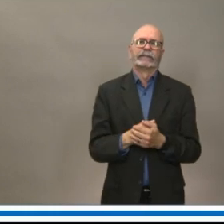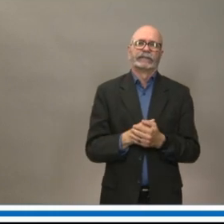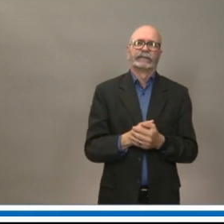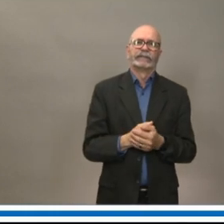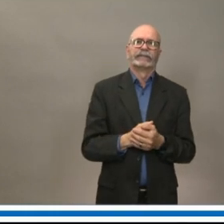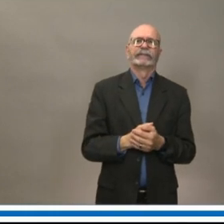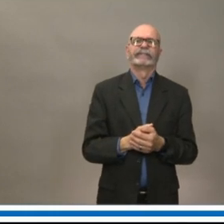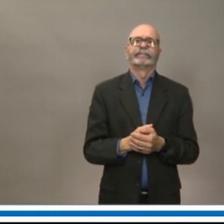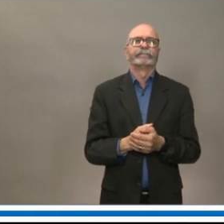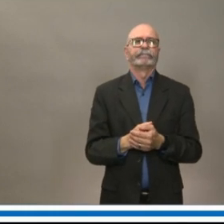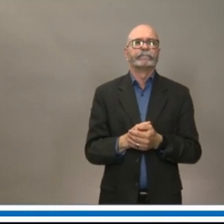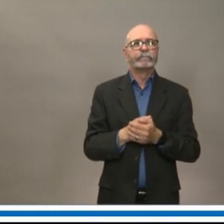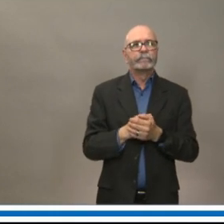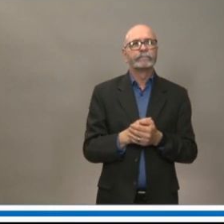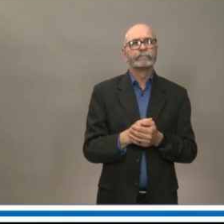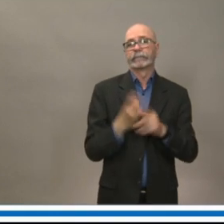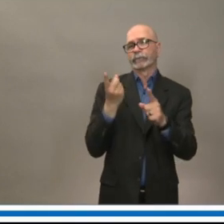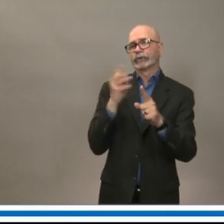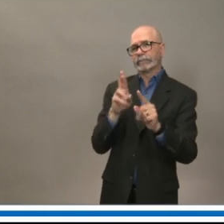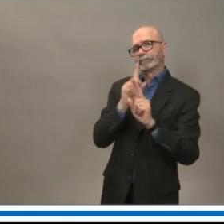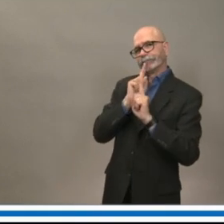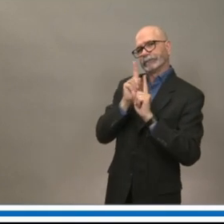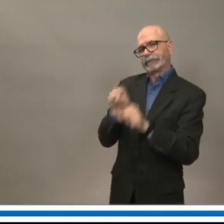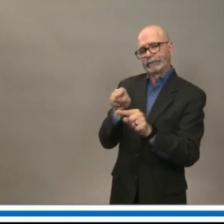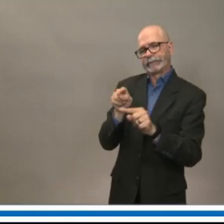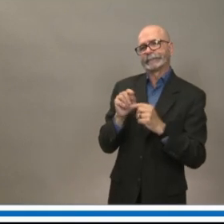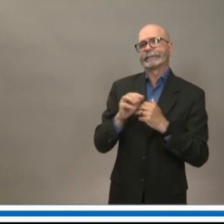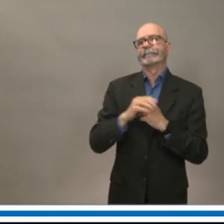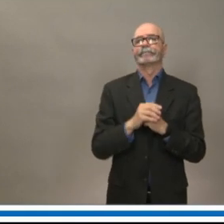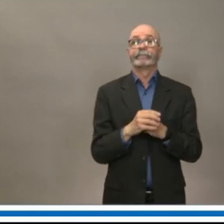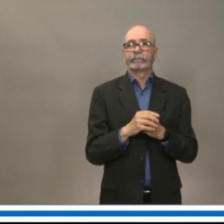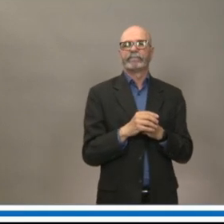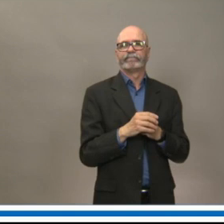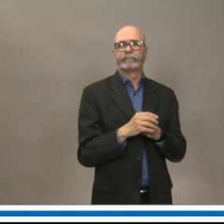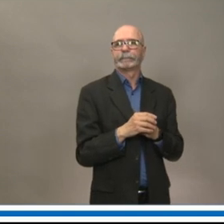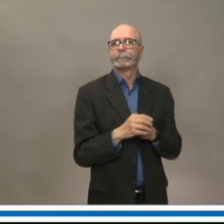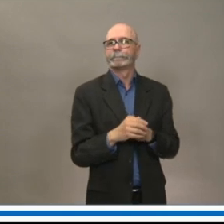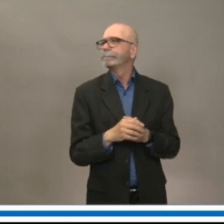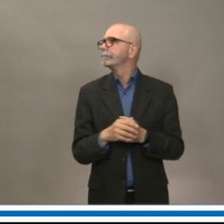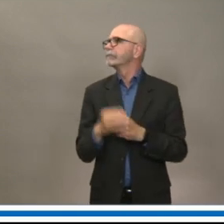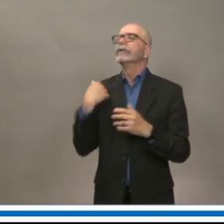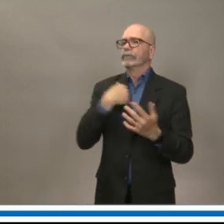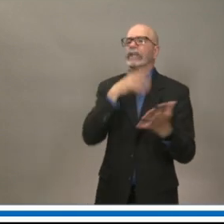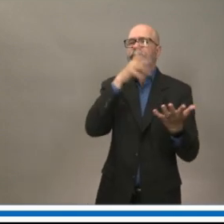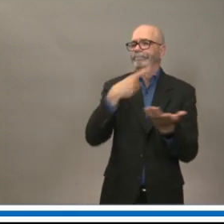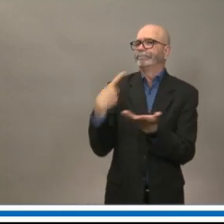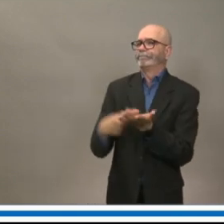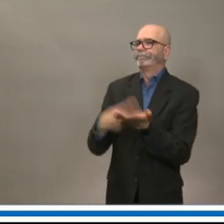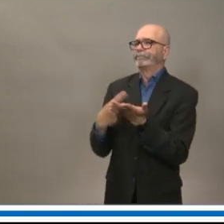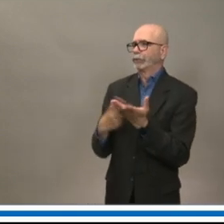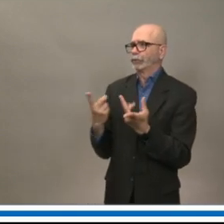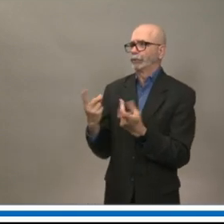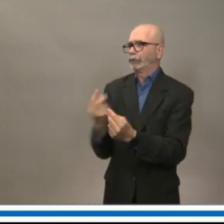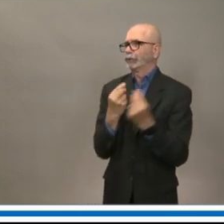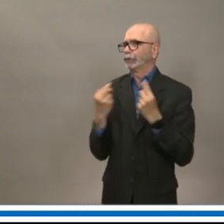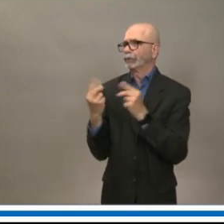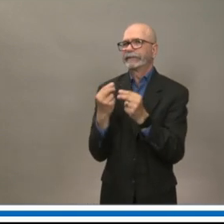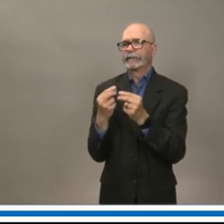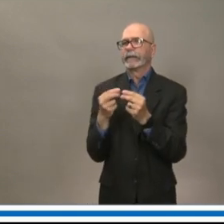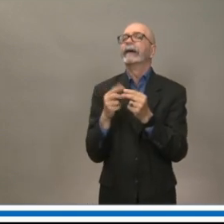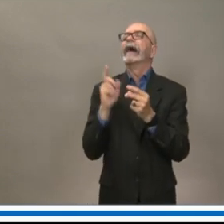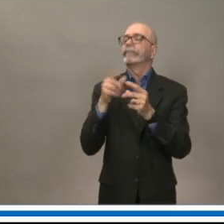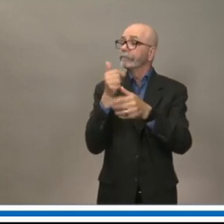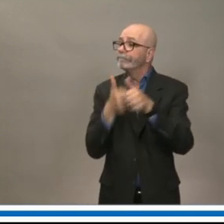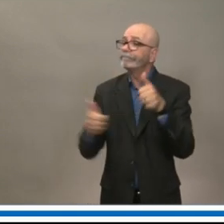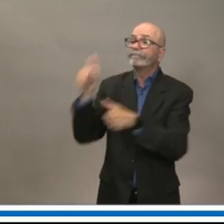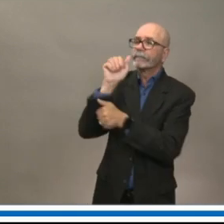are going to actually put it on the agenda for an urgent conversation with my chief MOH colleagues and public